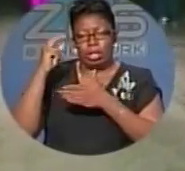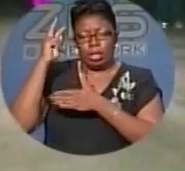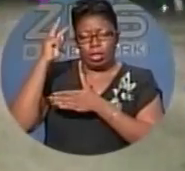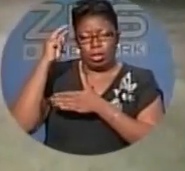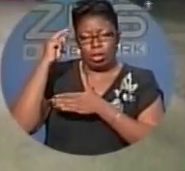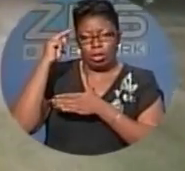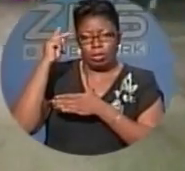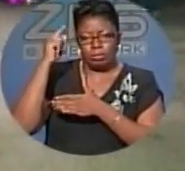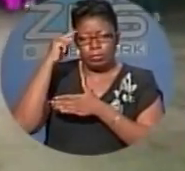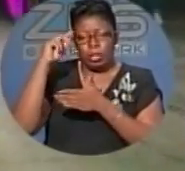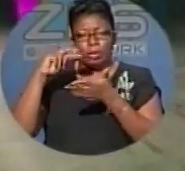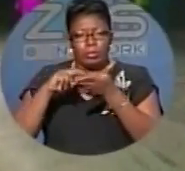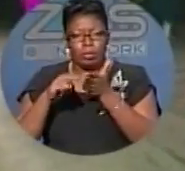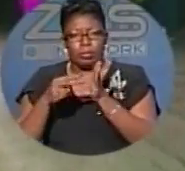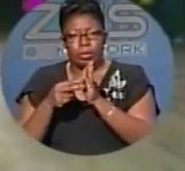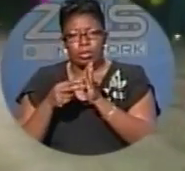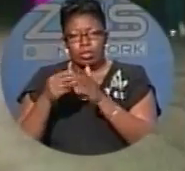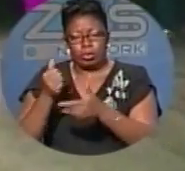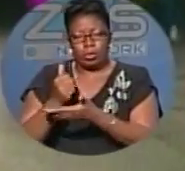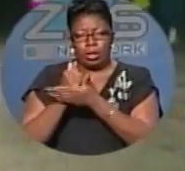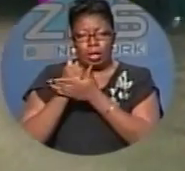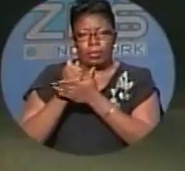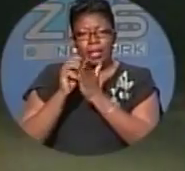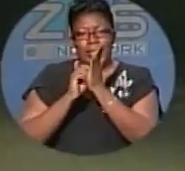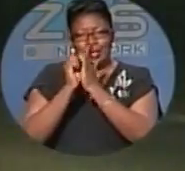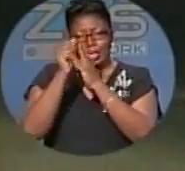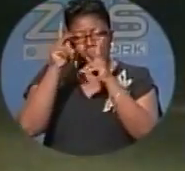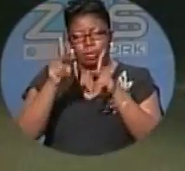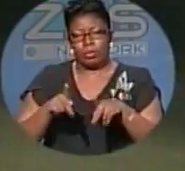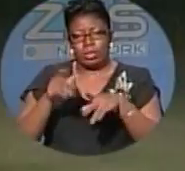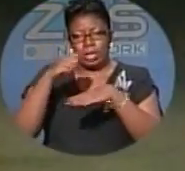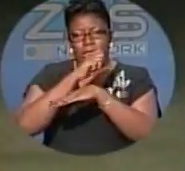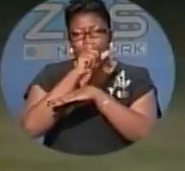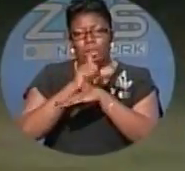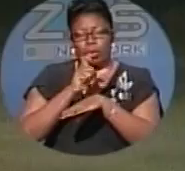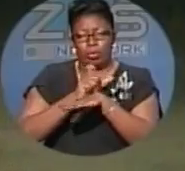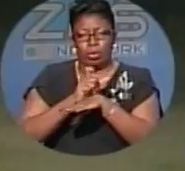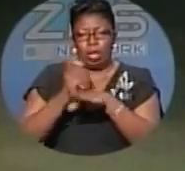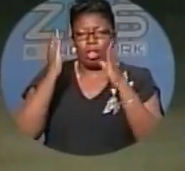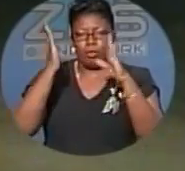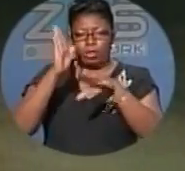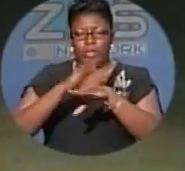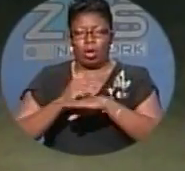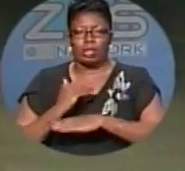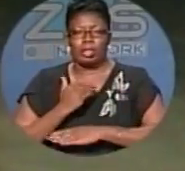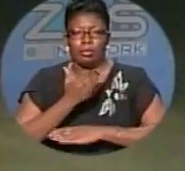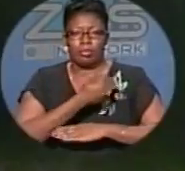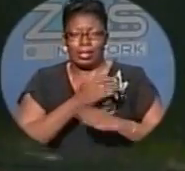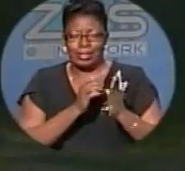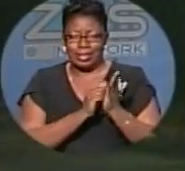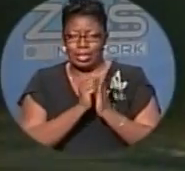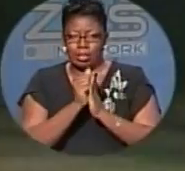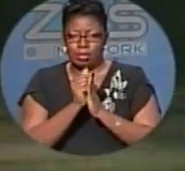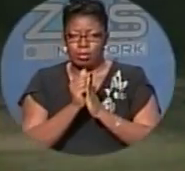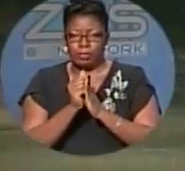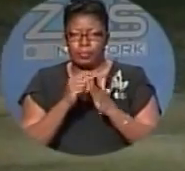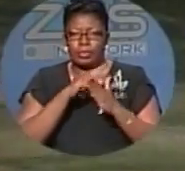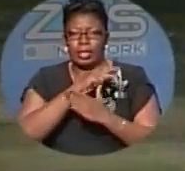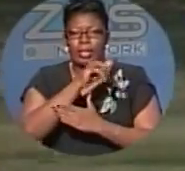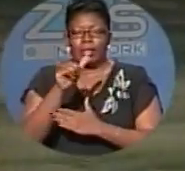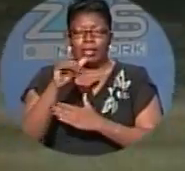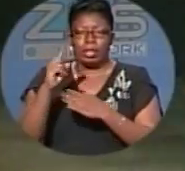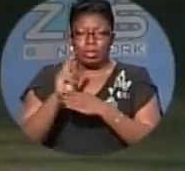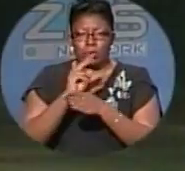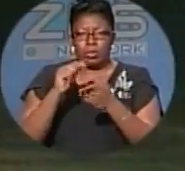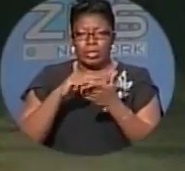to assist cancer patients in Eleuthera. While the focus was on breast cancer, organizers used the opportunity to